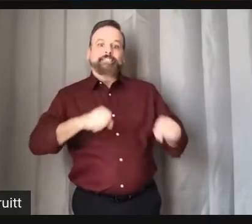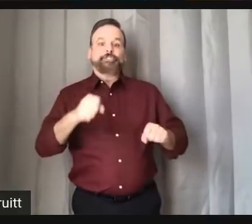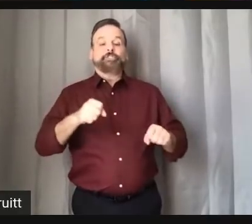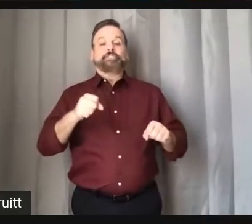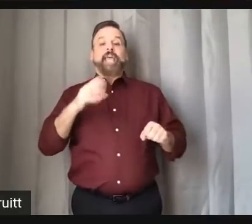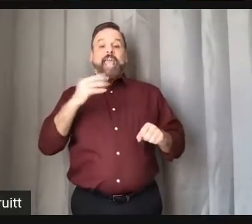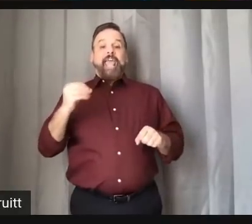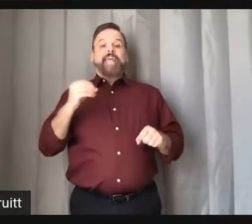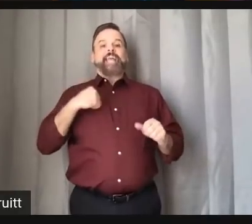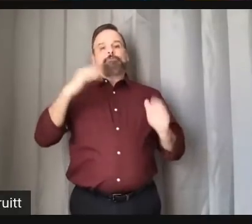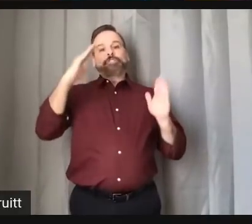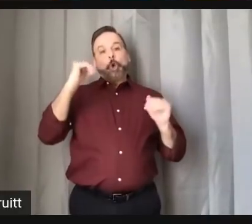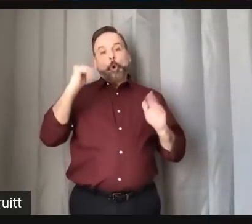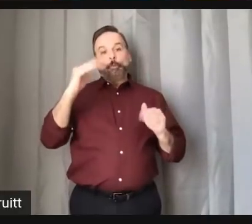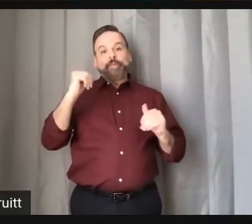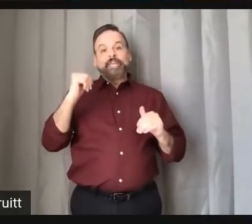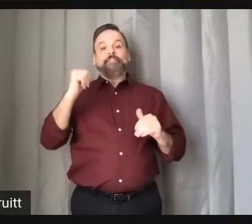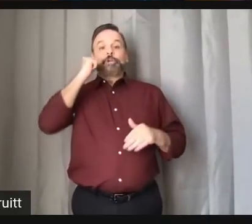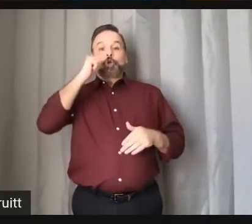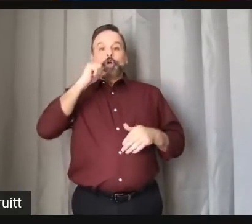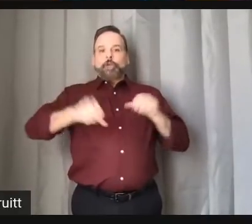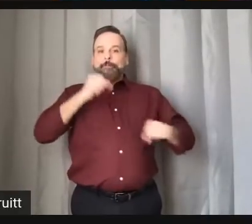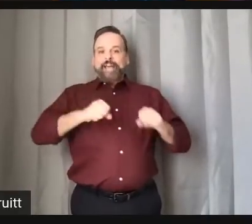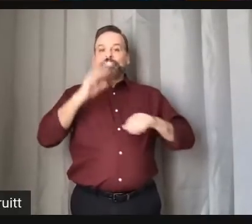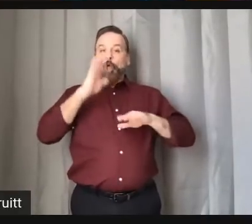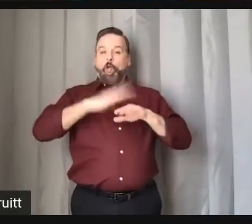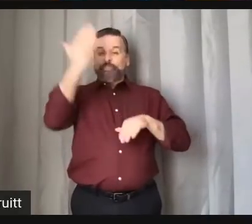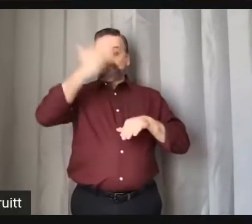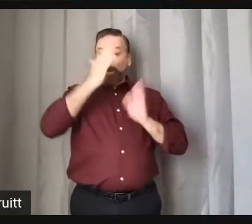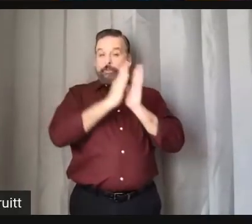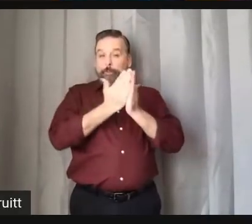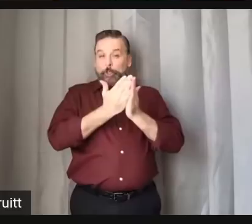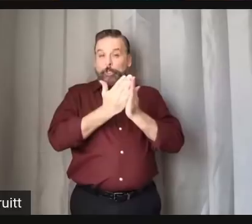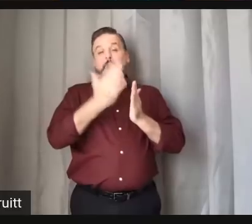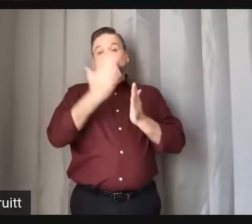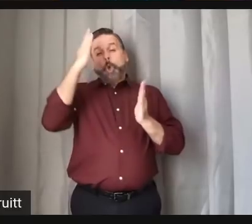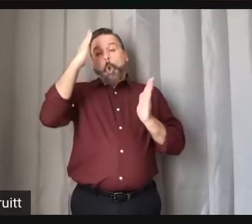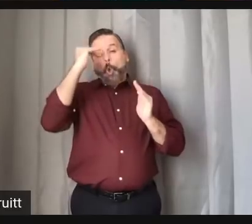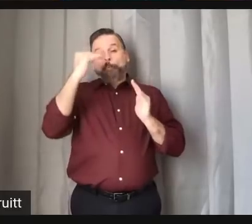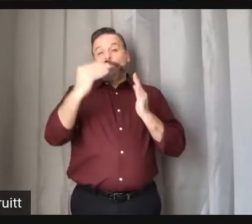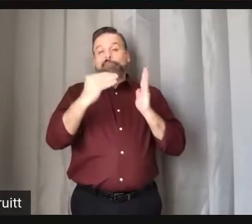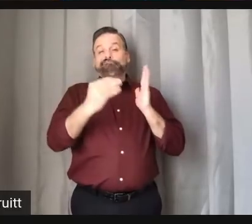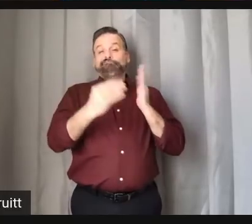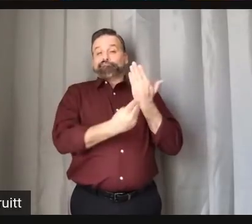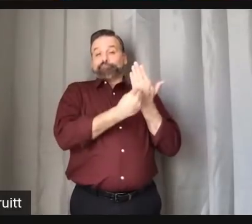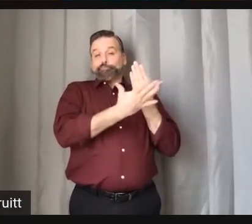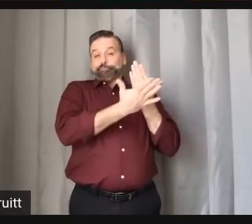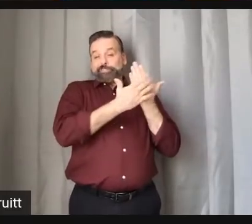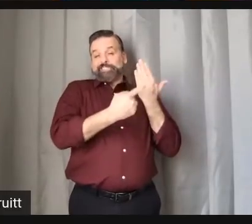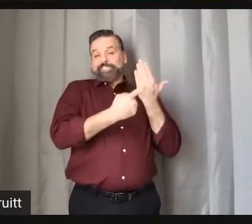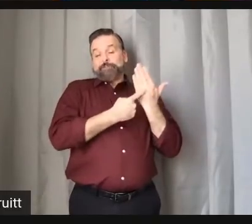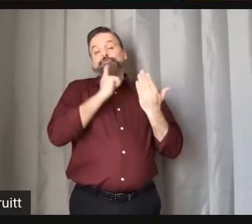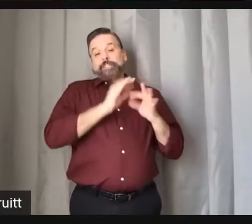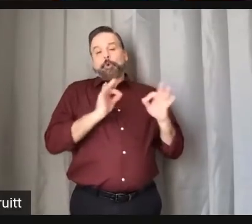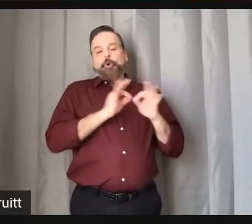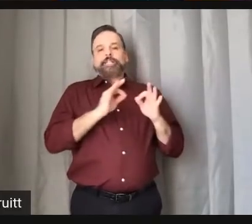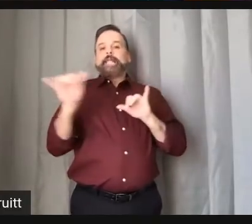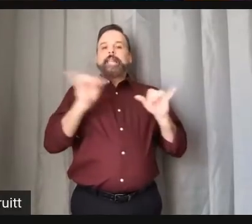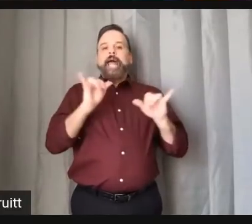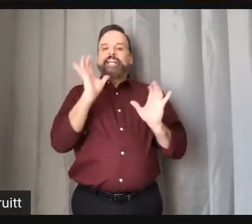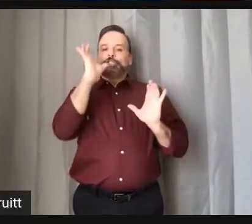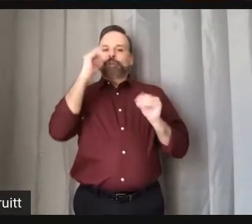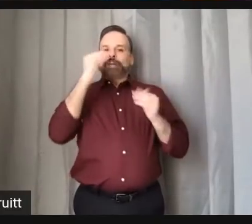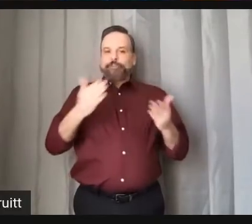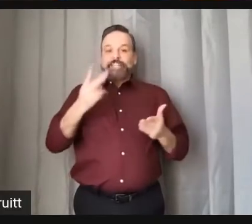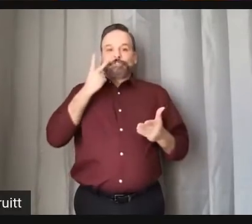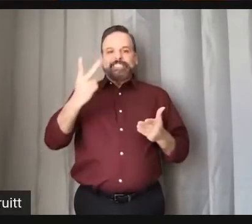put the girls on bikes on the cover because that was like really important. Even with things like Stranger Things, like you see these kids going on